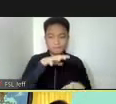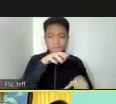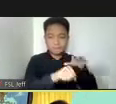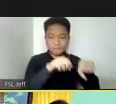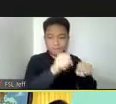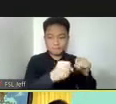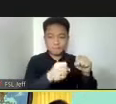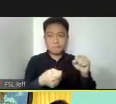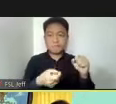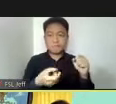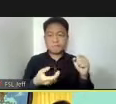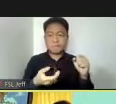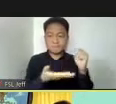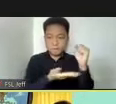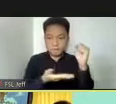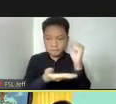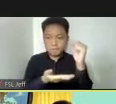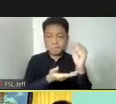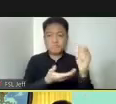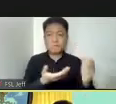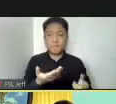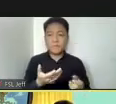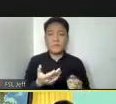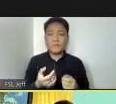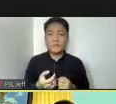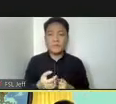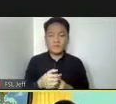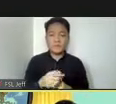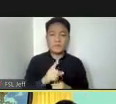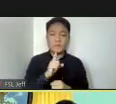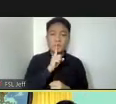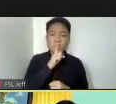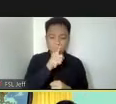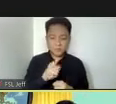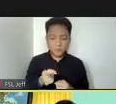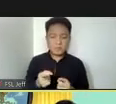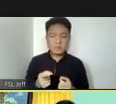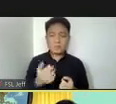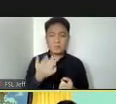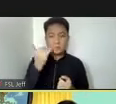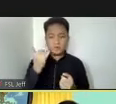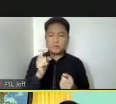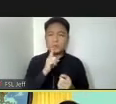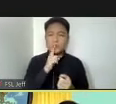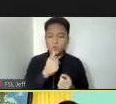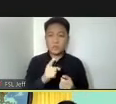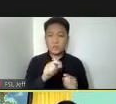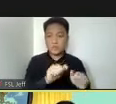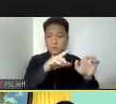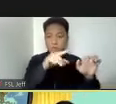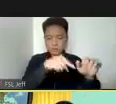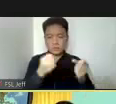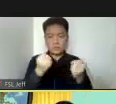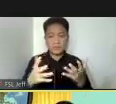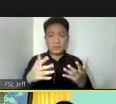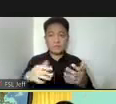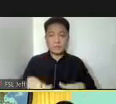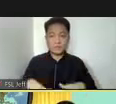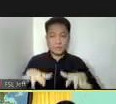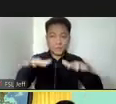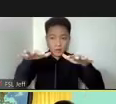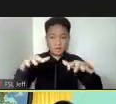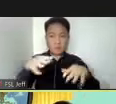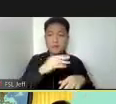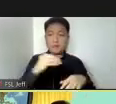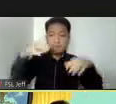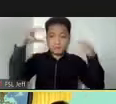and landslide during rainy season. Then, lack of water during the summer season.